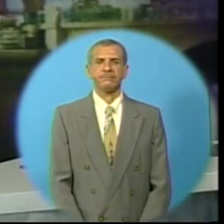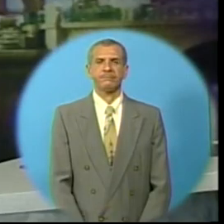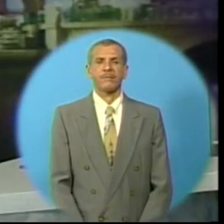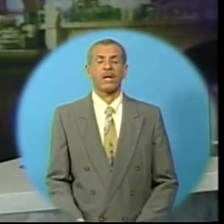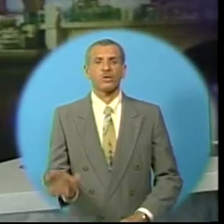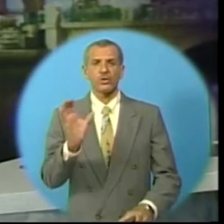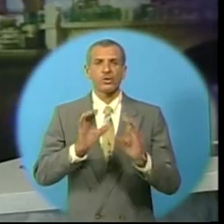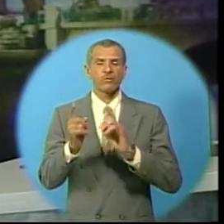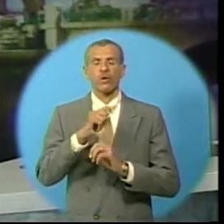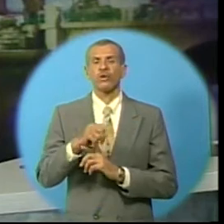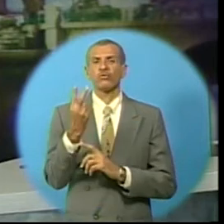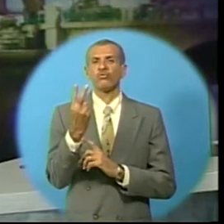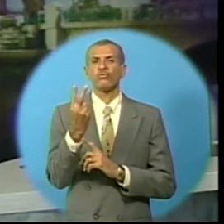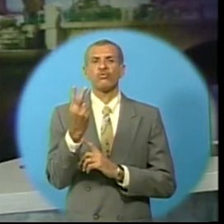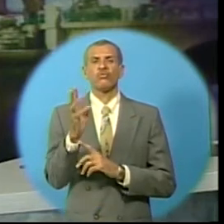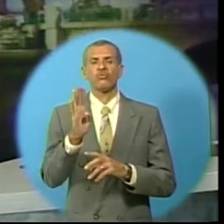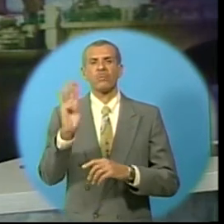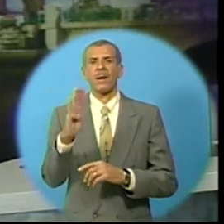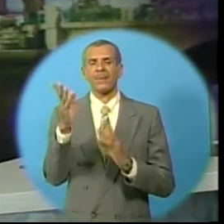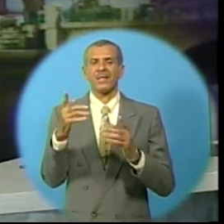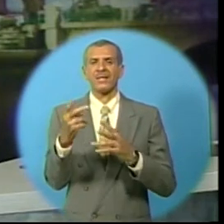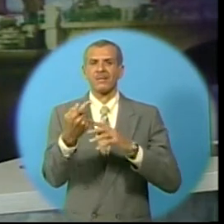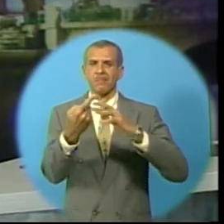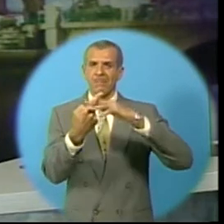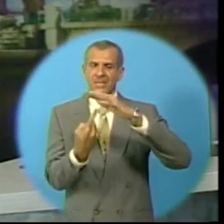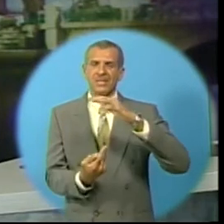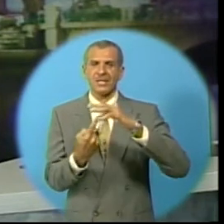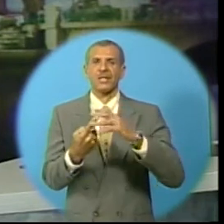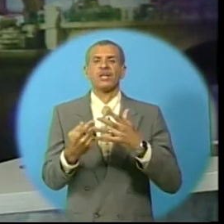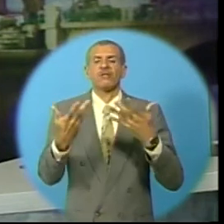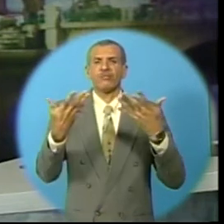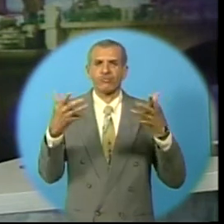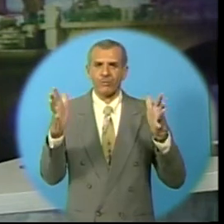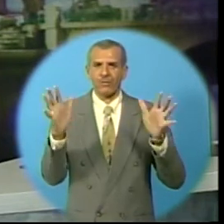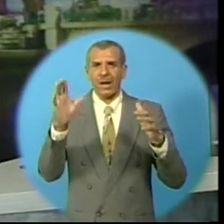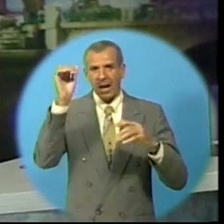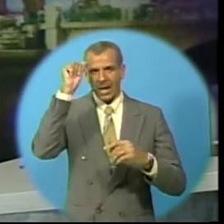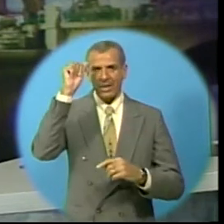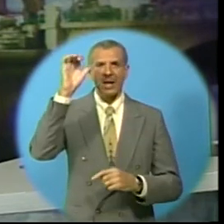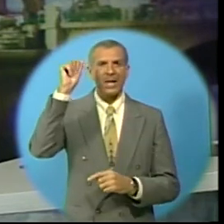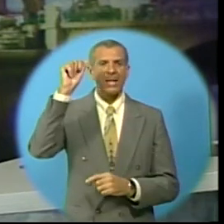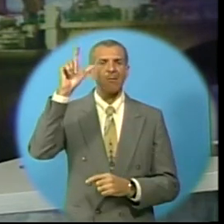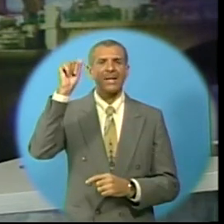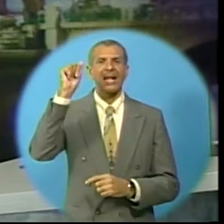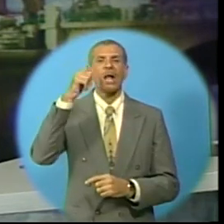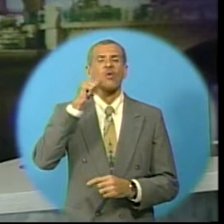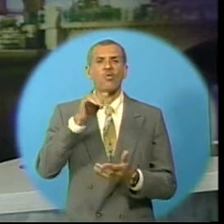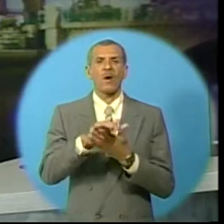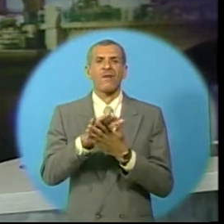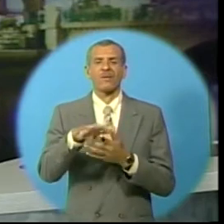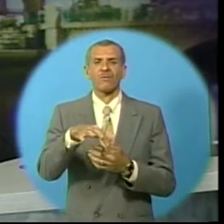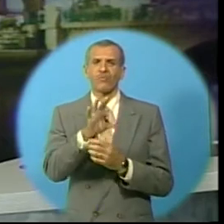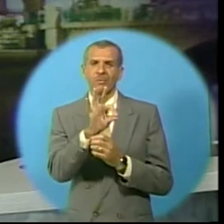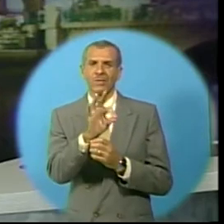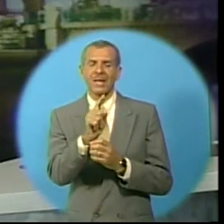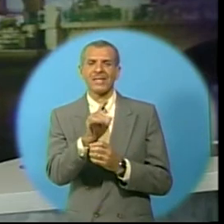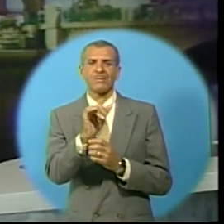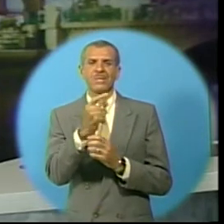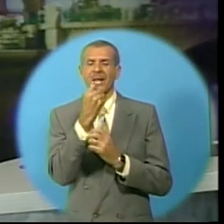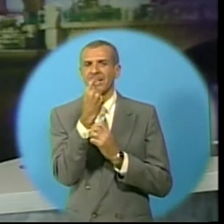The search for a Barbadian couple missing at sea is over. Arthur Allen and his wife Sharon have been found.